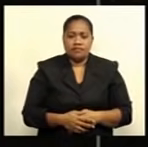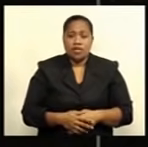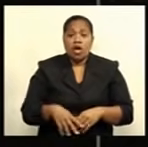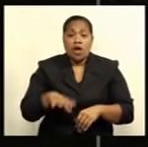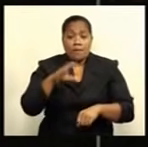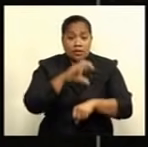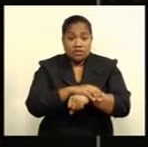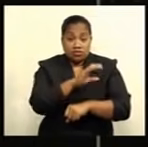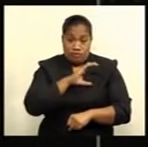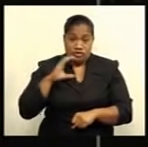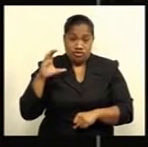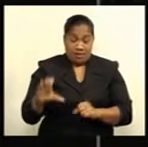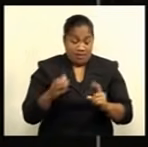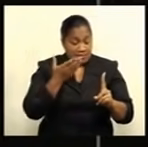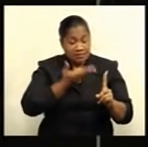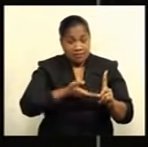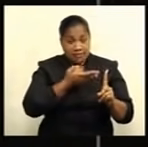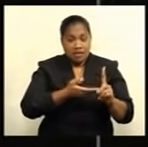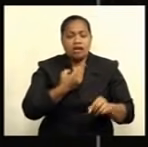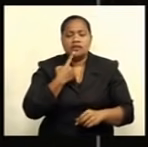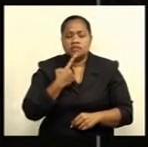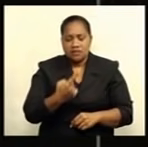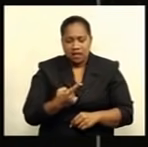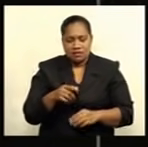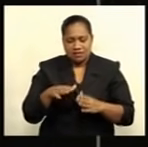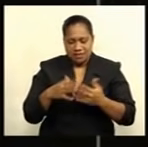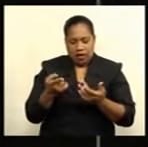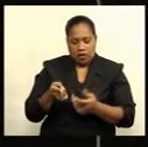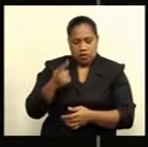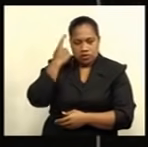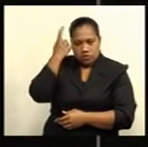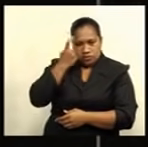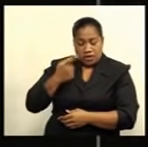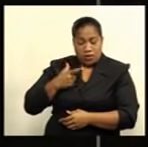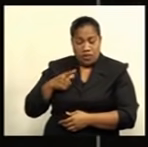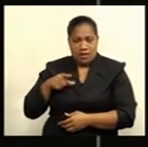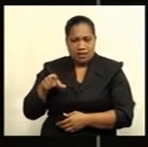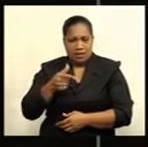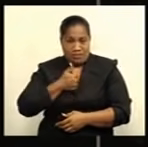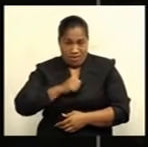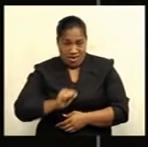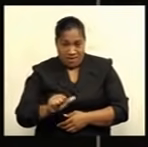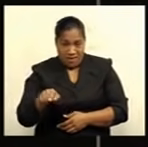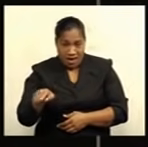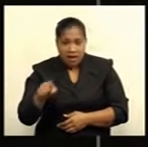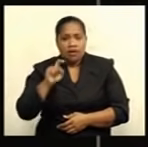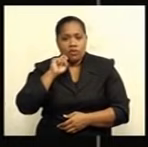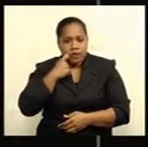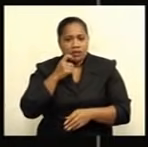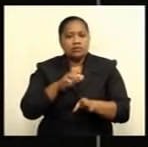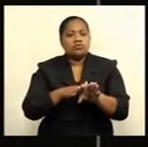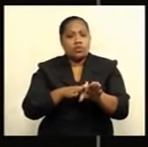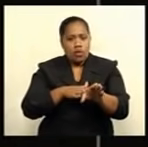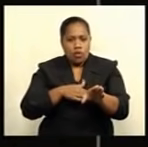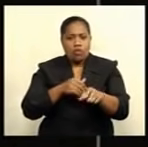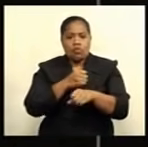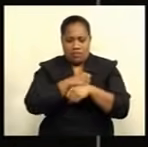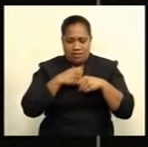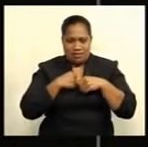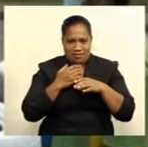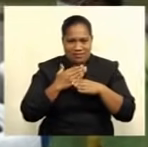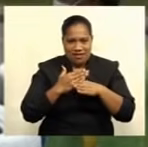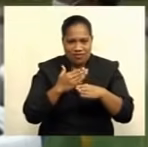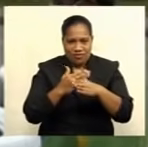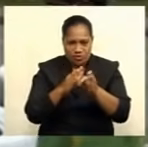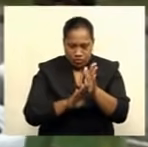Sitiveni Gilio says this is concerning as such behavior will only slow down our road to recovery. Kelly Vadala